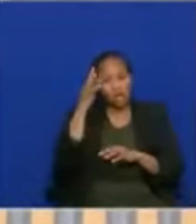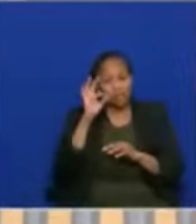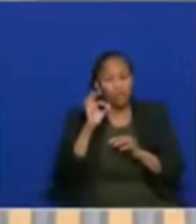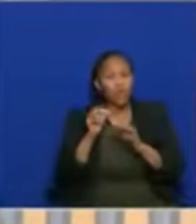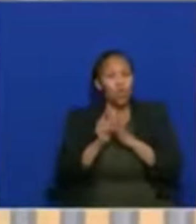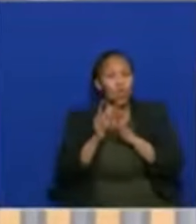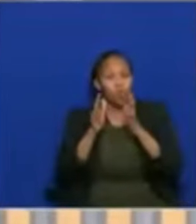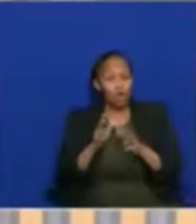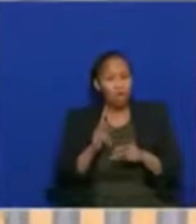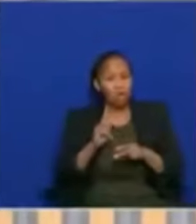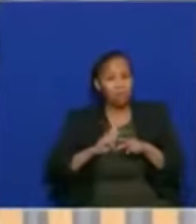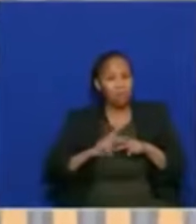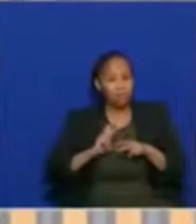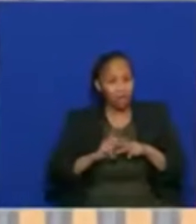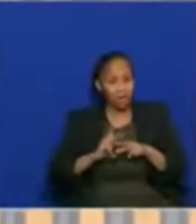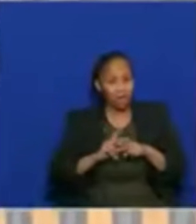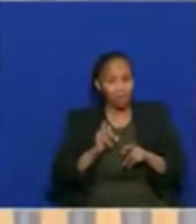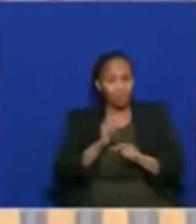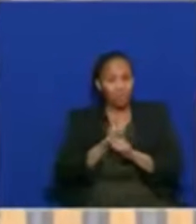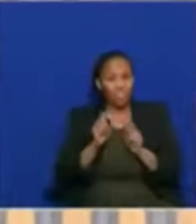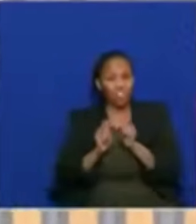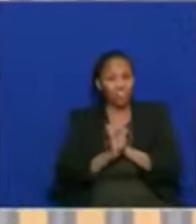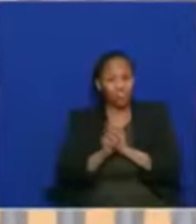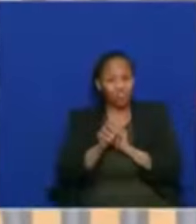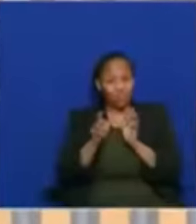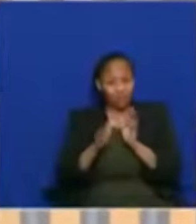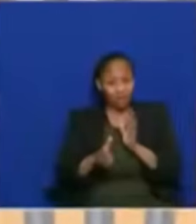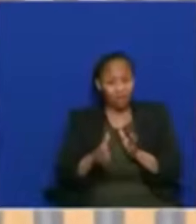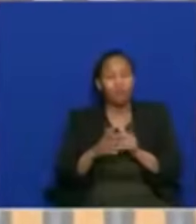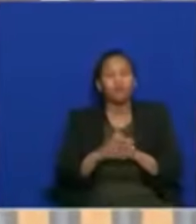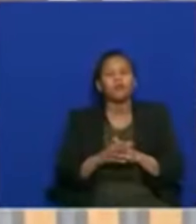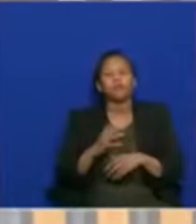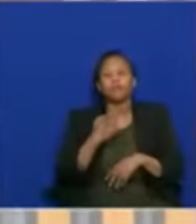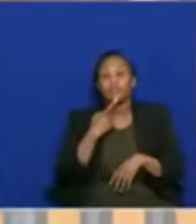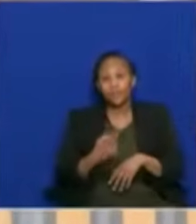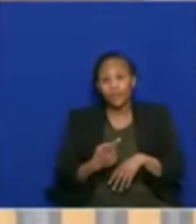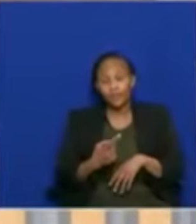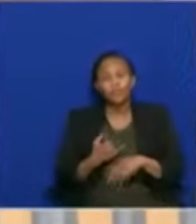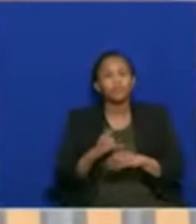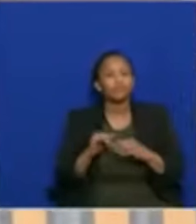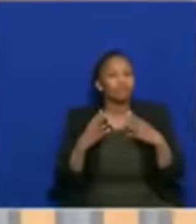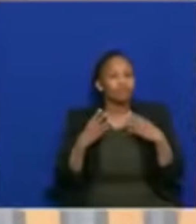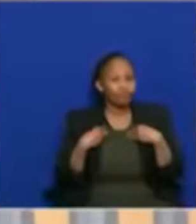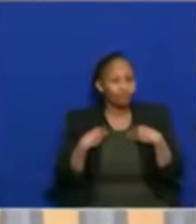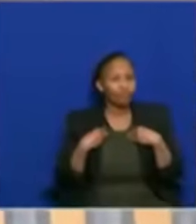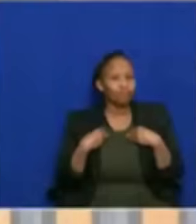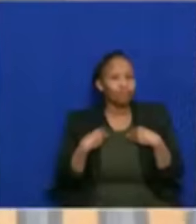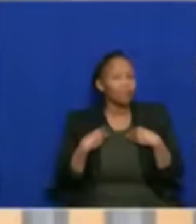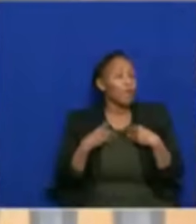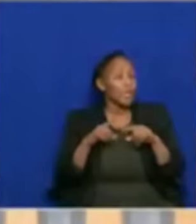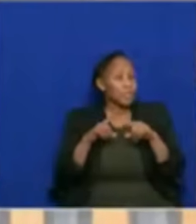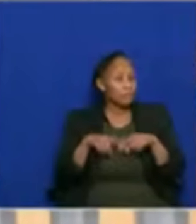and then you say you've accepted that it's based on information that you gave. In your internal